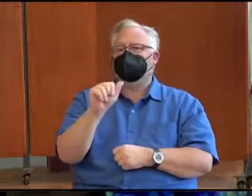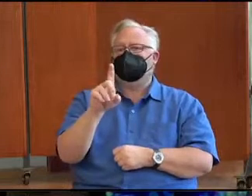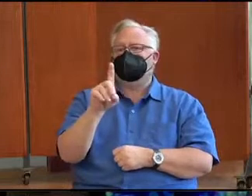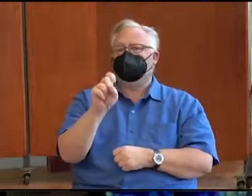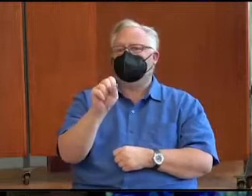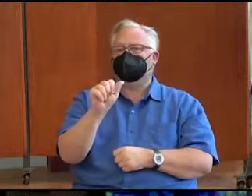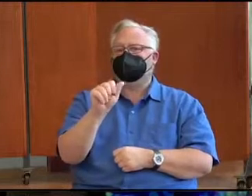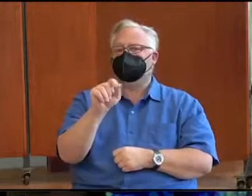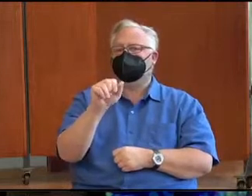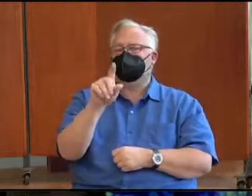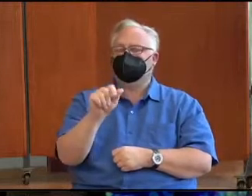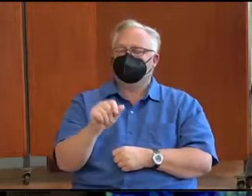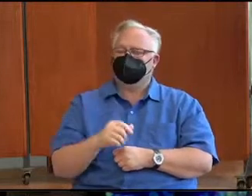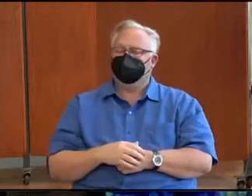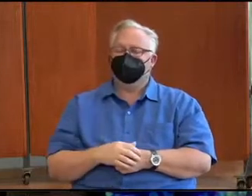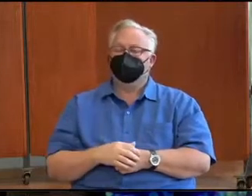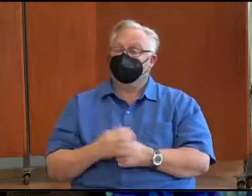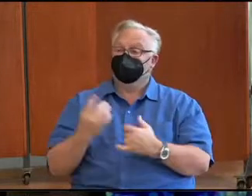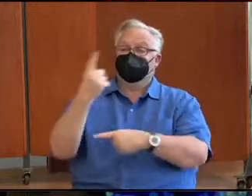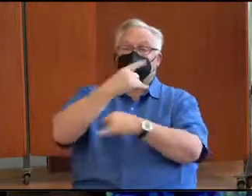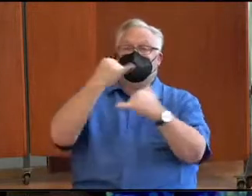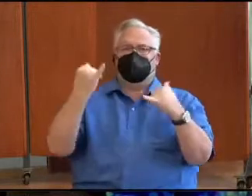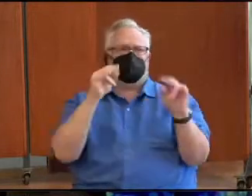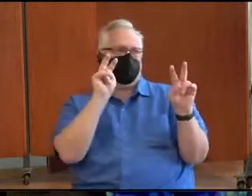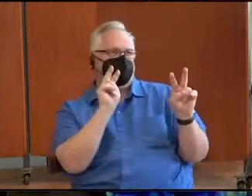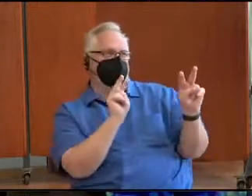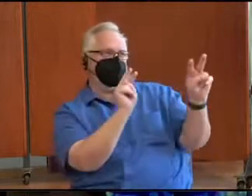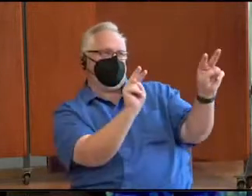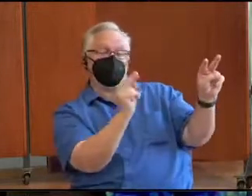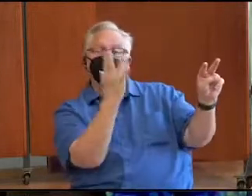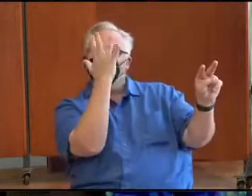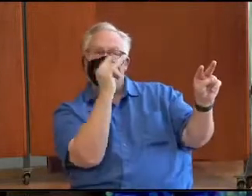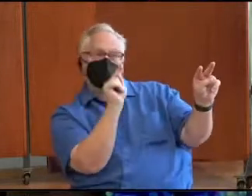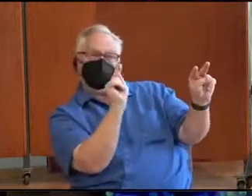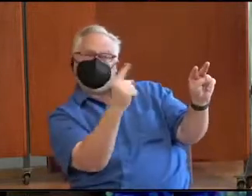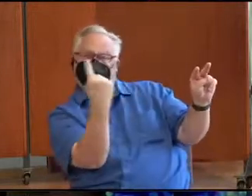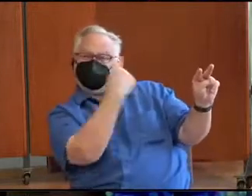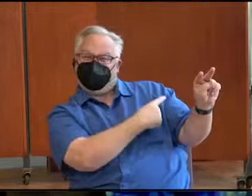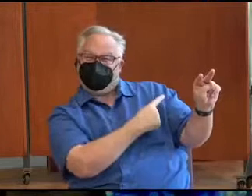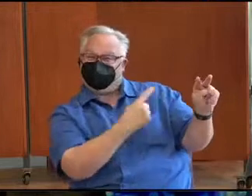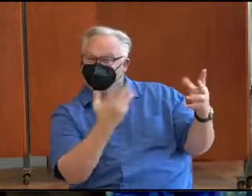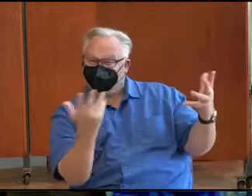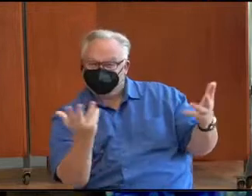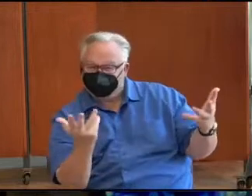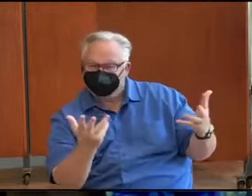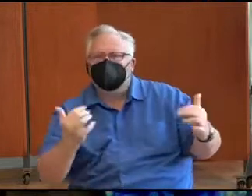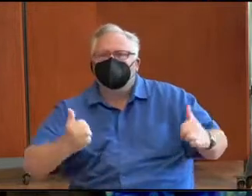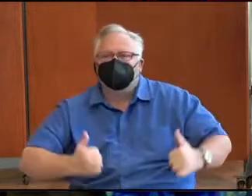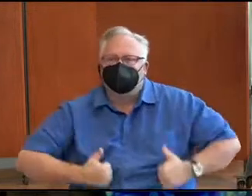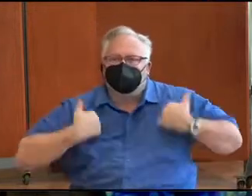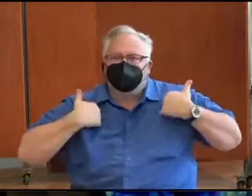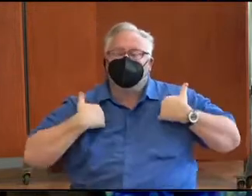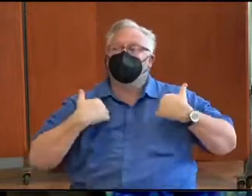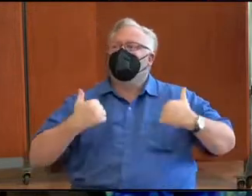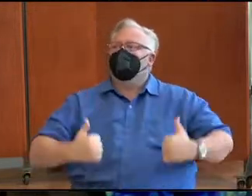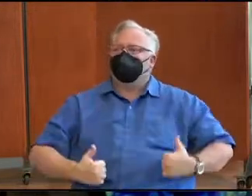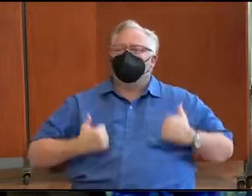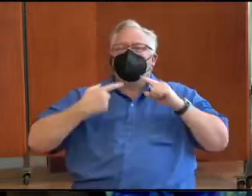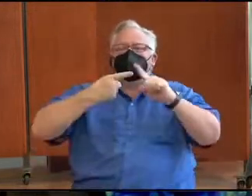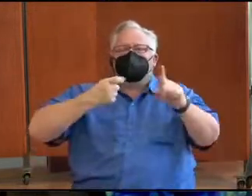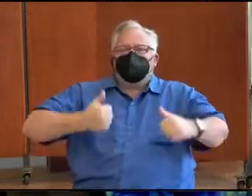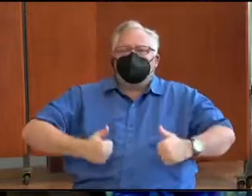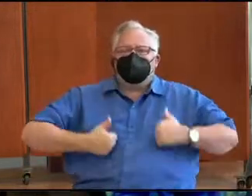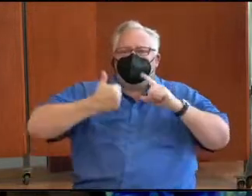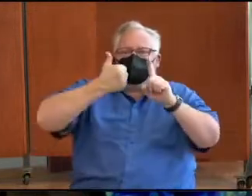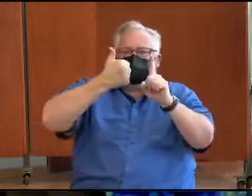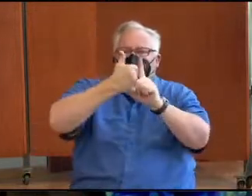Look to this day, for it is life, the very life of life. In